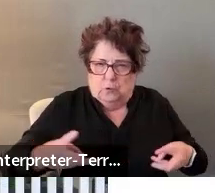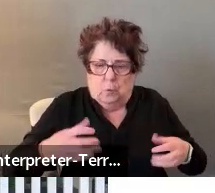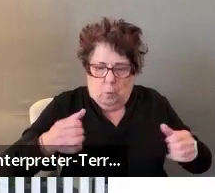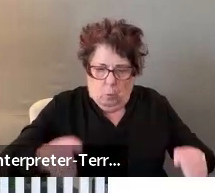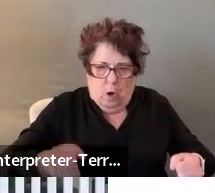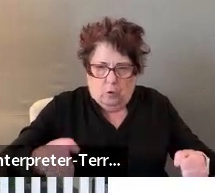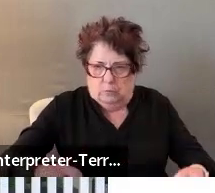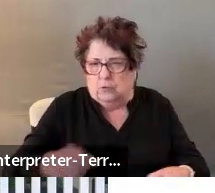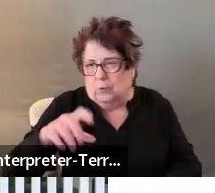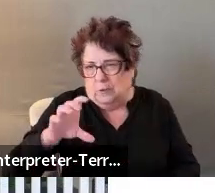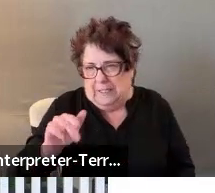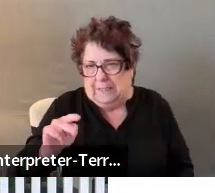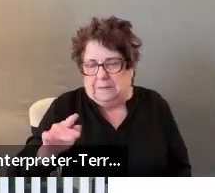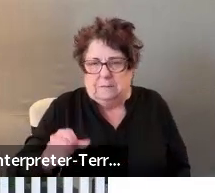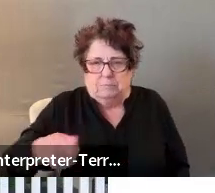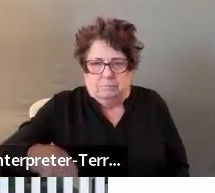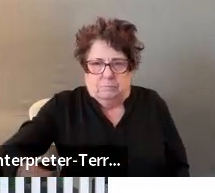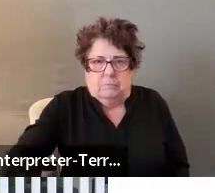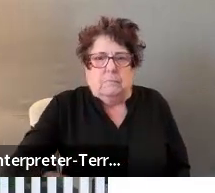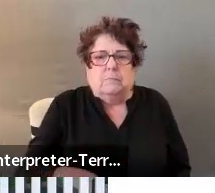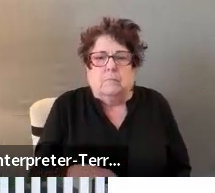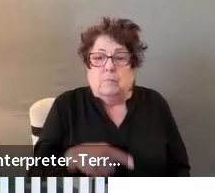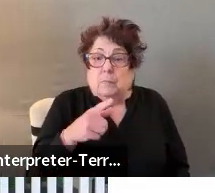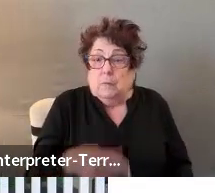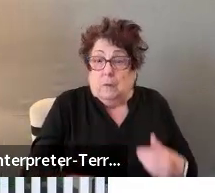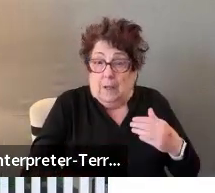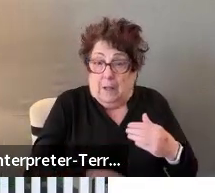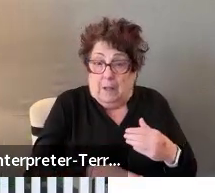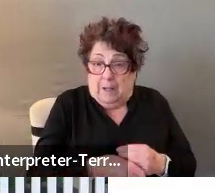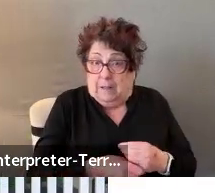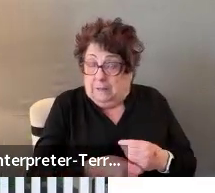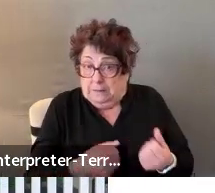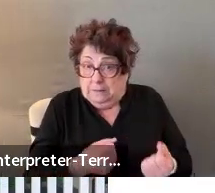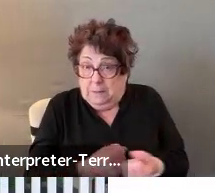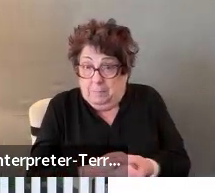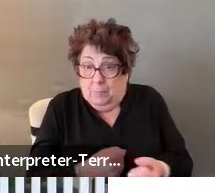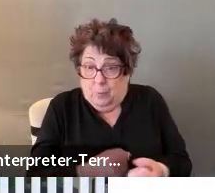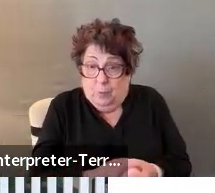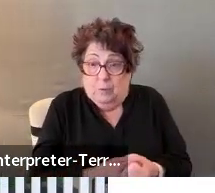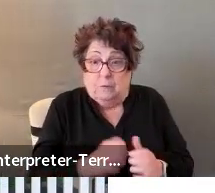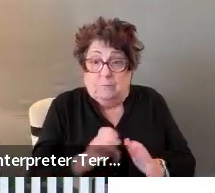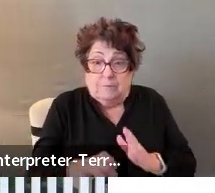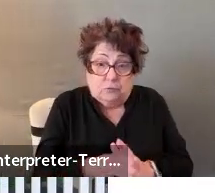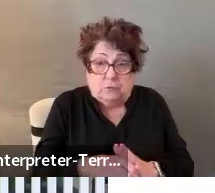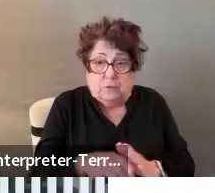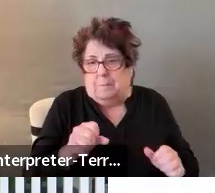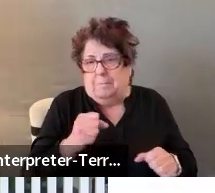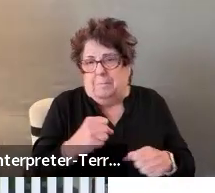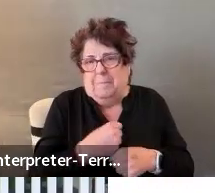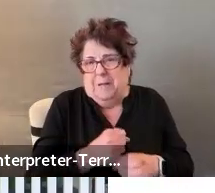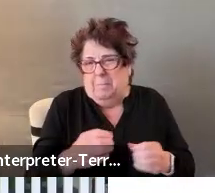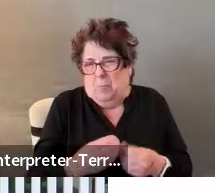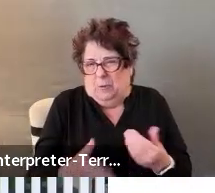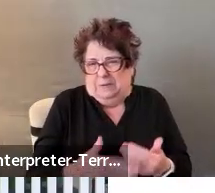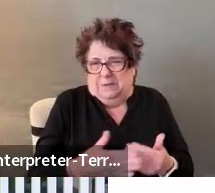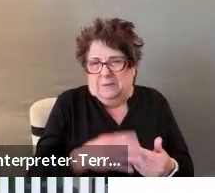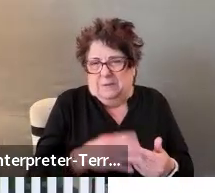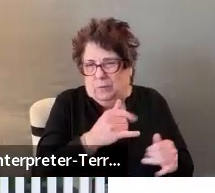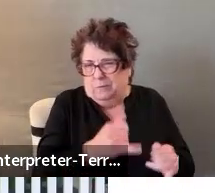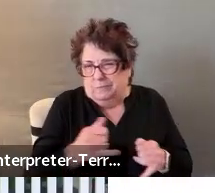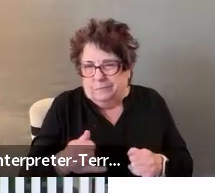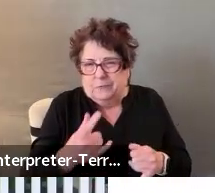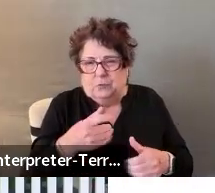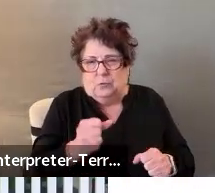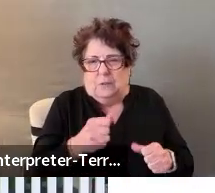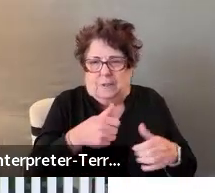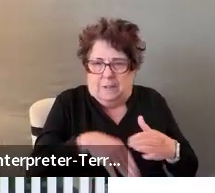Adding supportive features can make it easier for individuals to enter and exit homes. Solutions include handrails, ideally